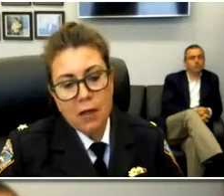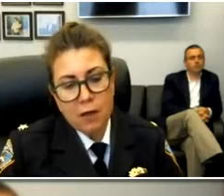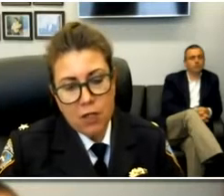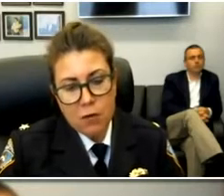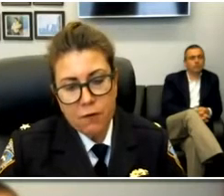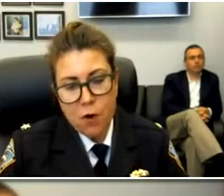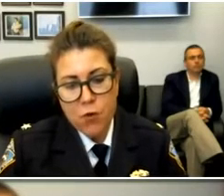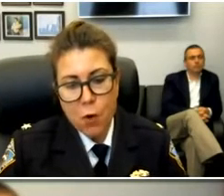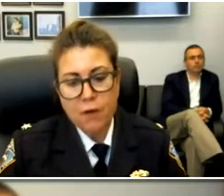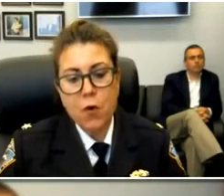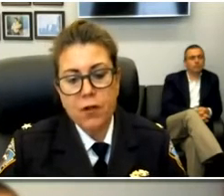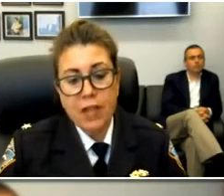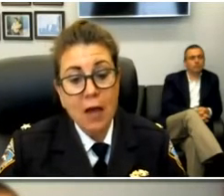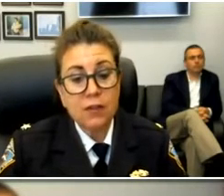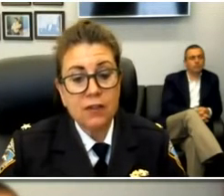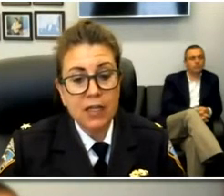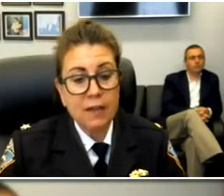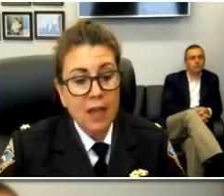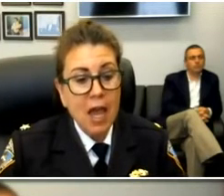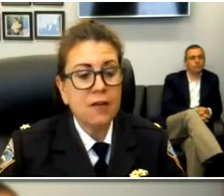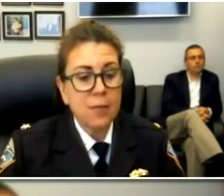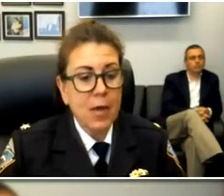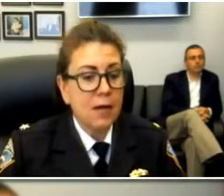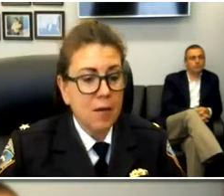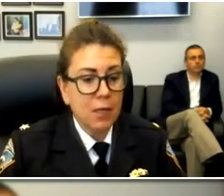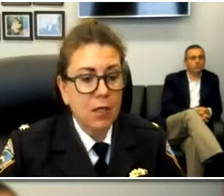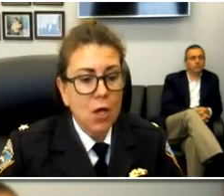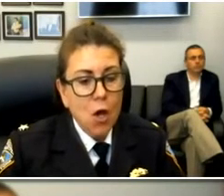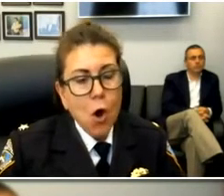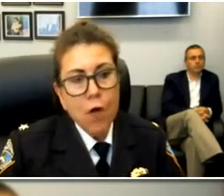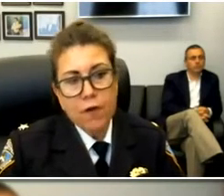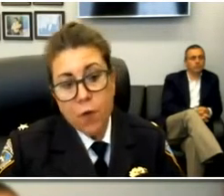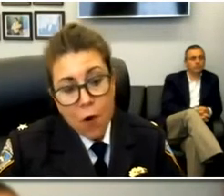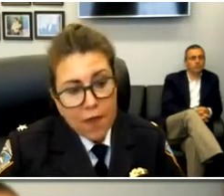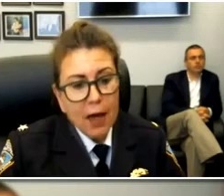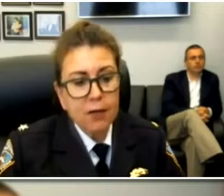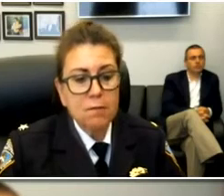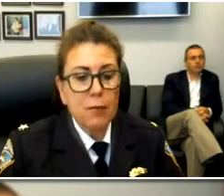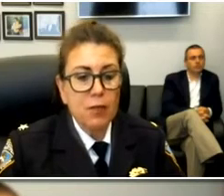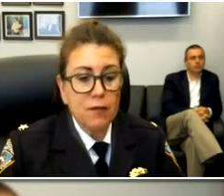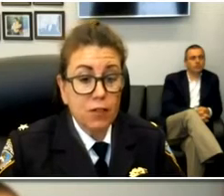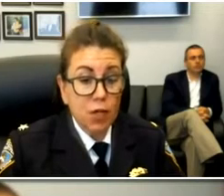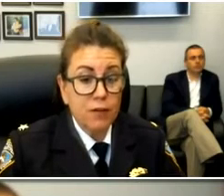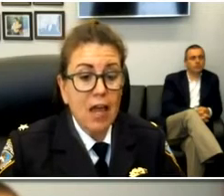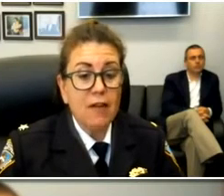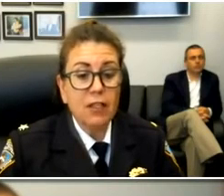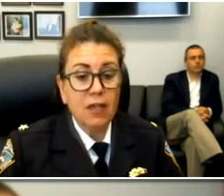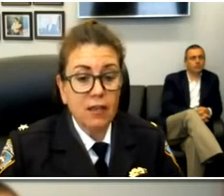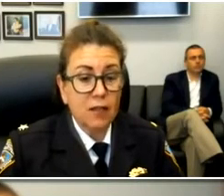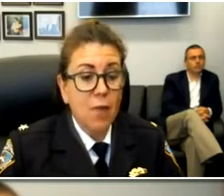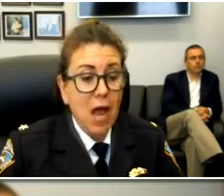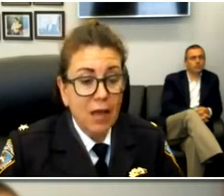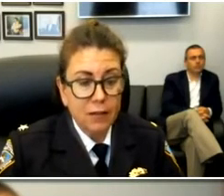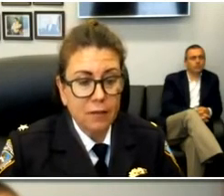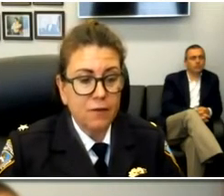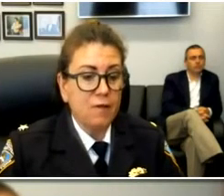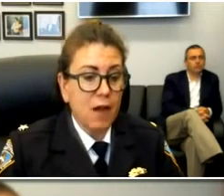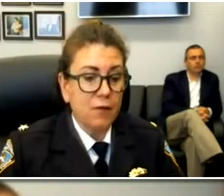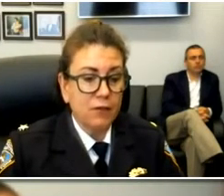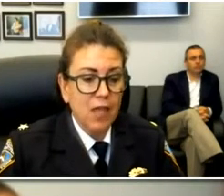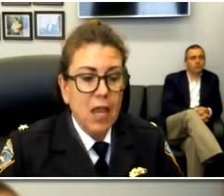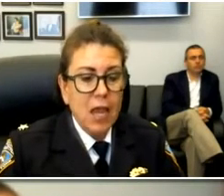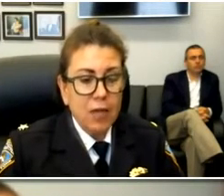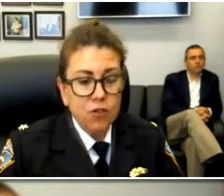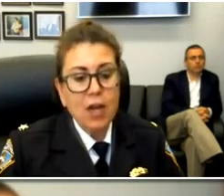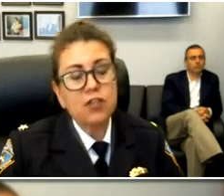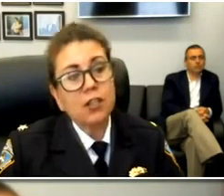far the men and women of the department remain committed to fulfilling our mission by first and foremost protecting those who are most